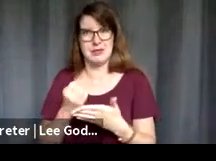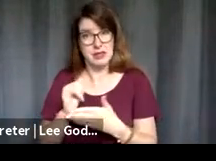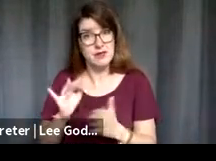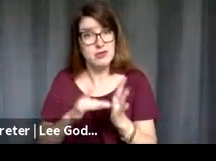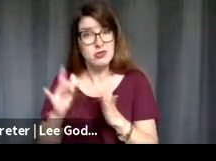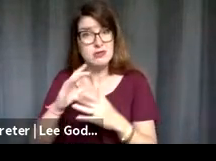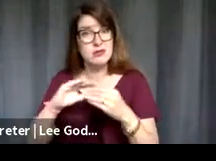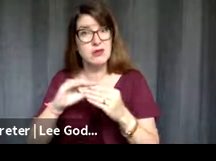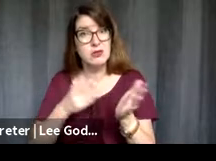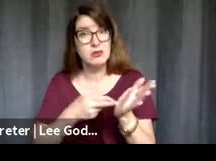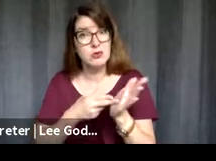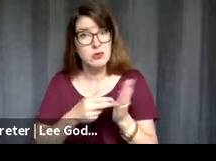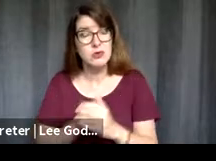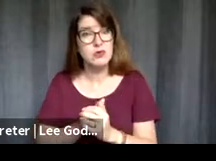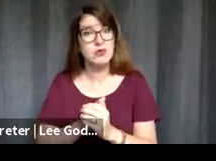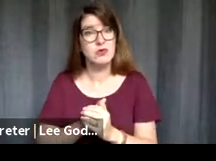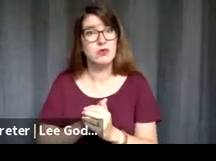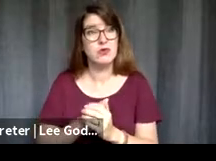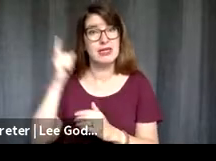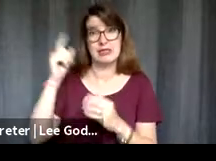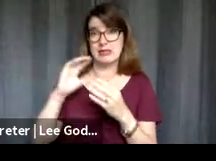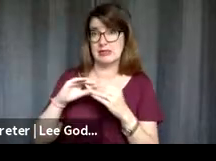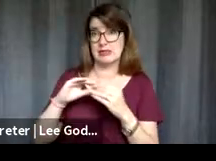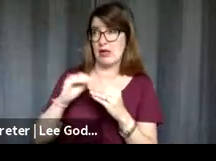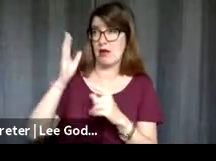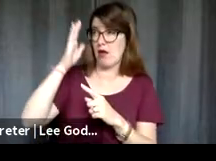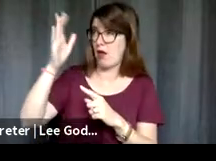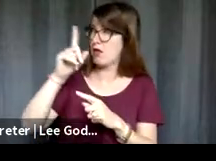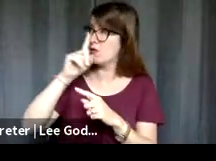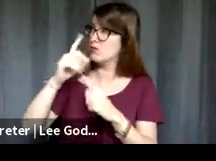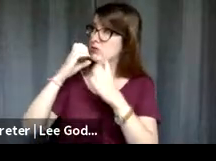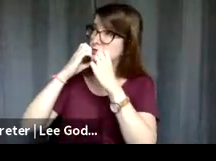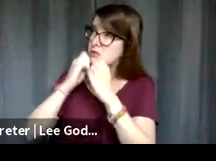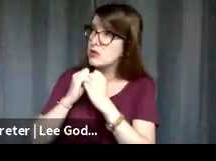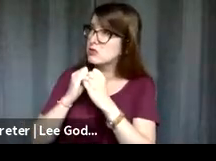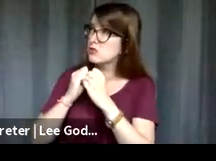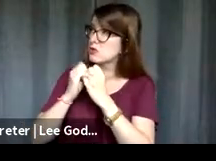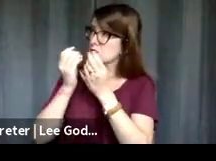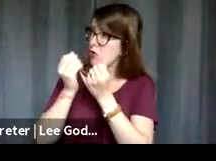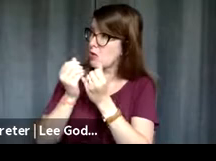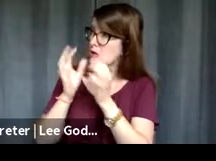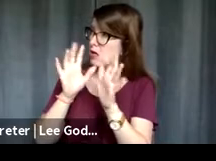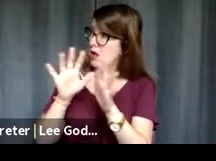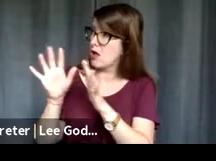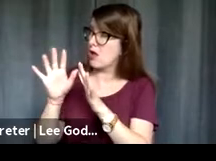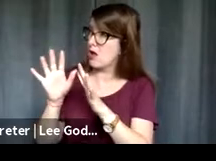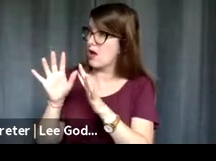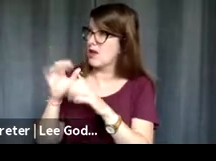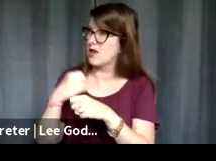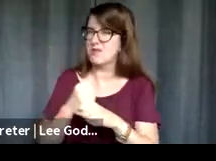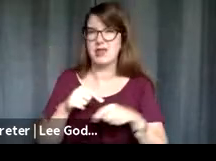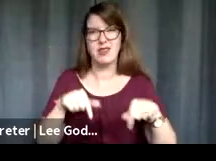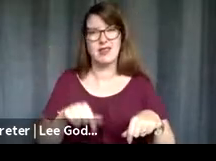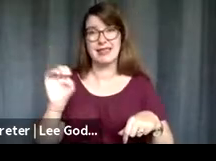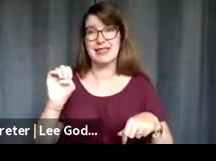truth. And he's saying that what's to come, the real treasure and real property, it makes, you know,